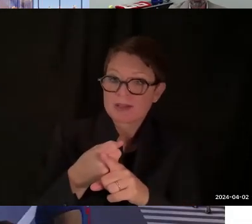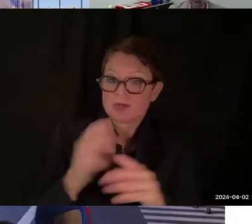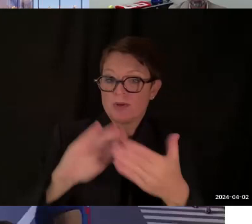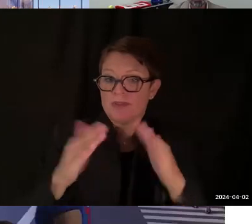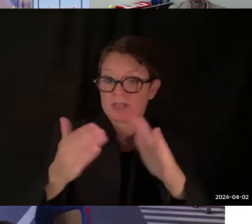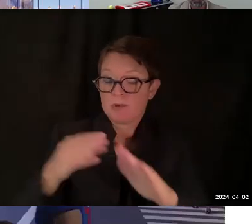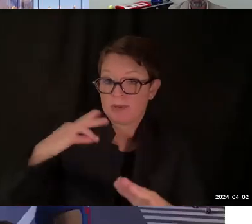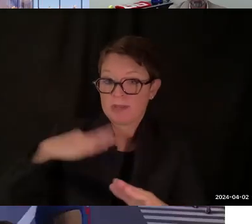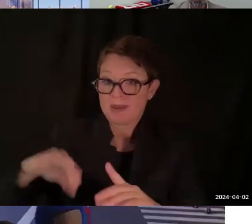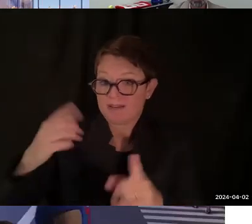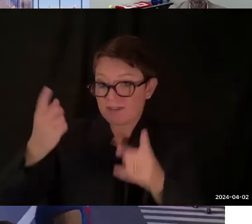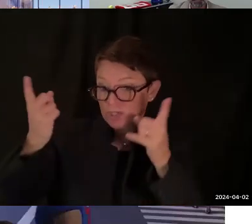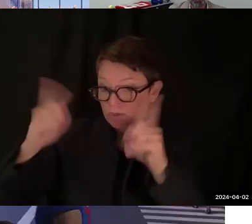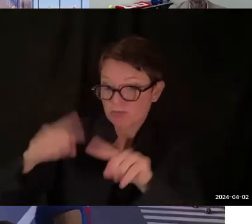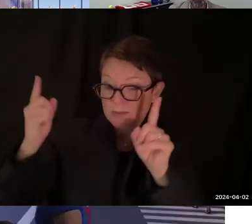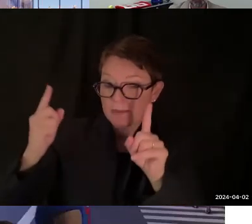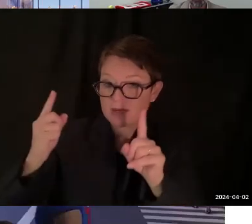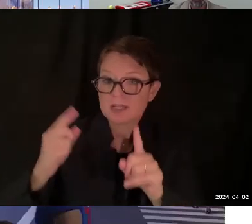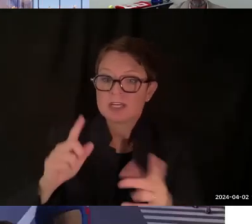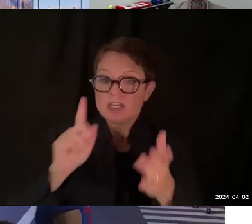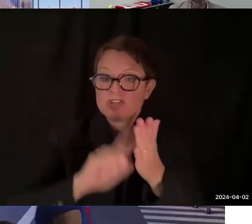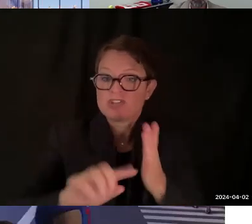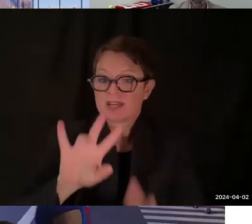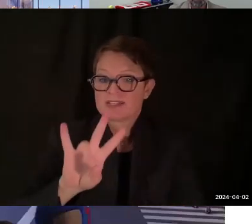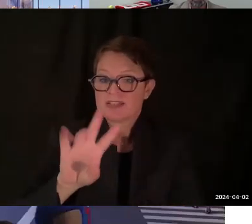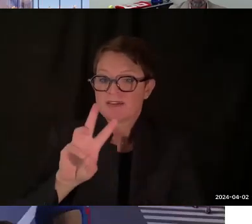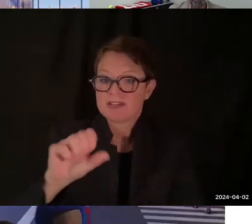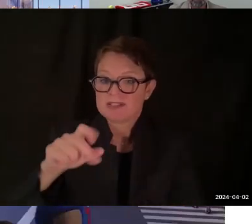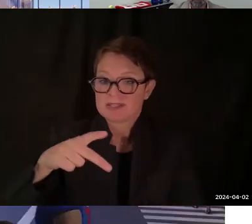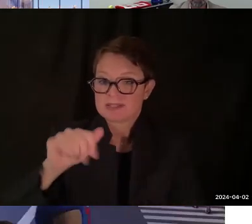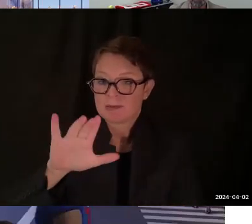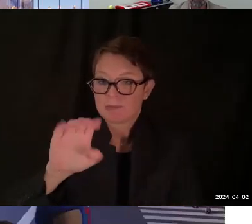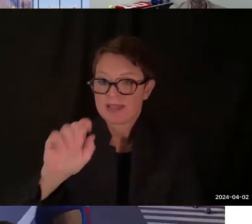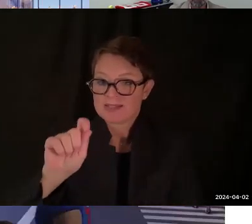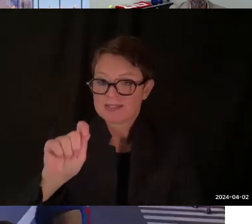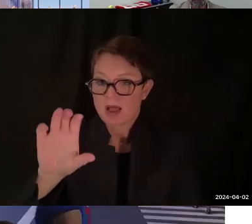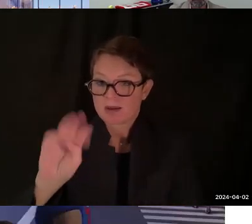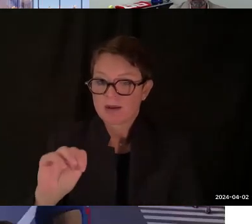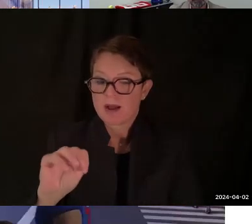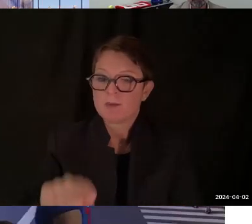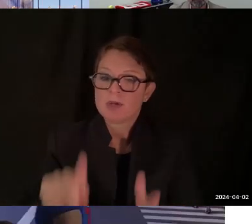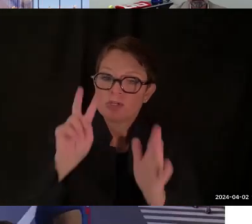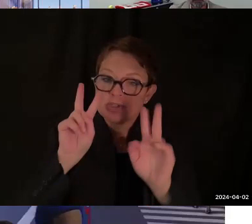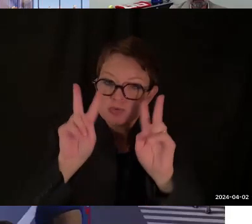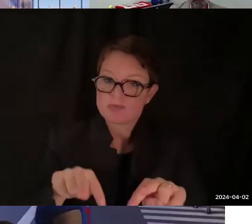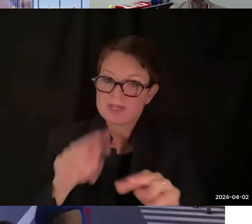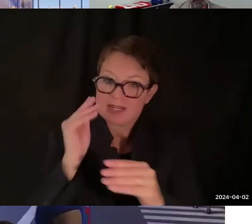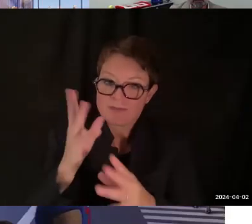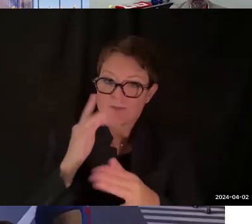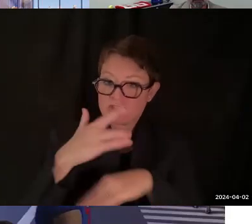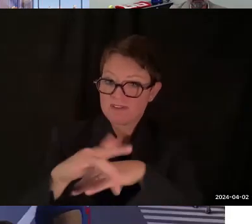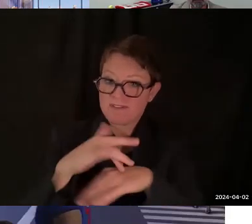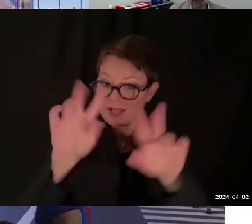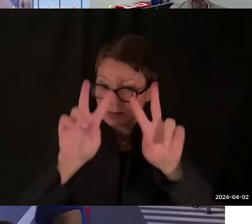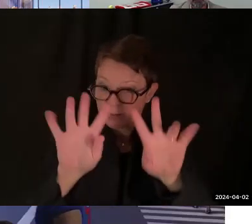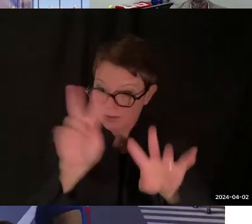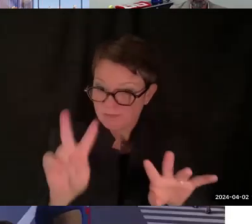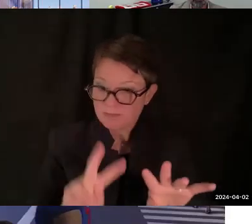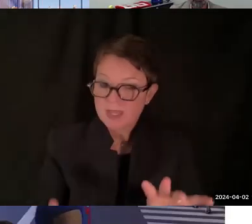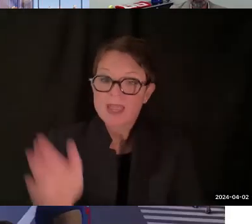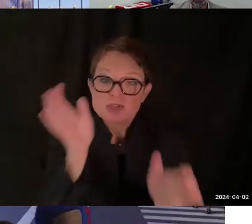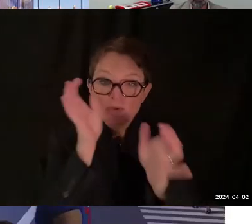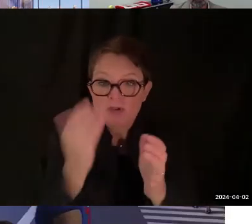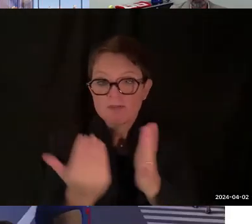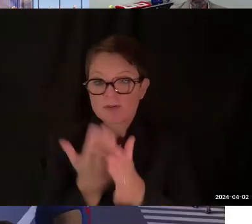community benefits agreement to visit 76place.com to look at all the information that is available and to stay tuned for